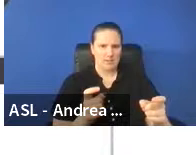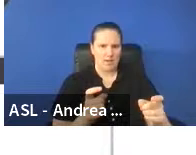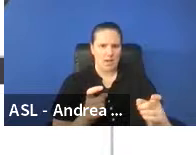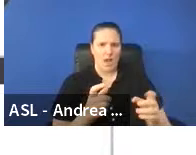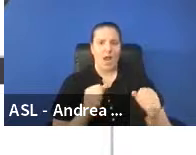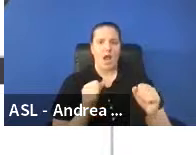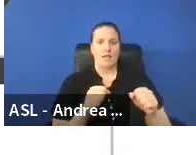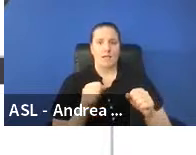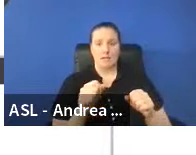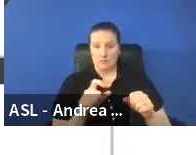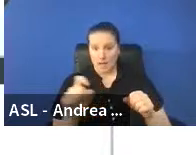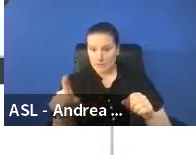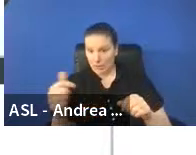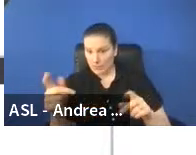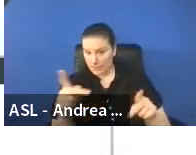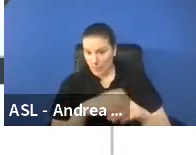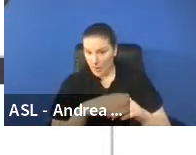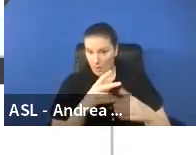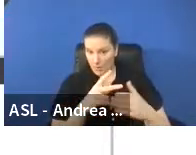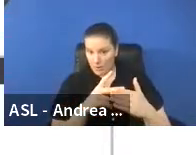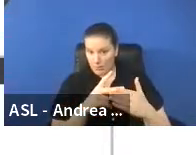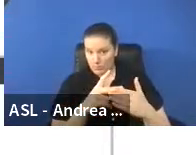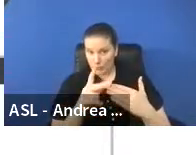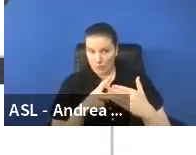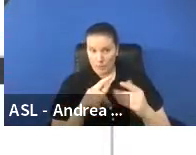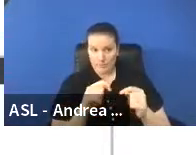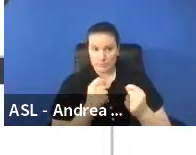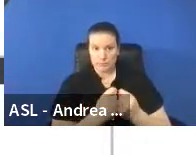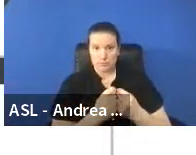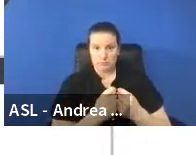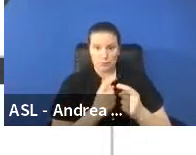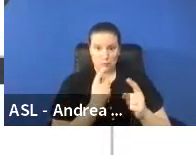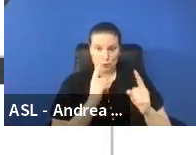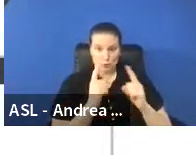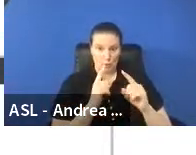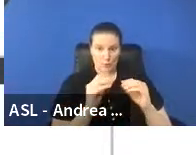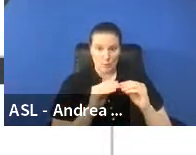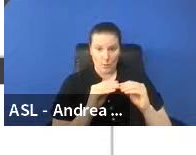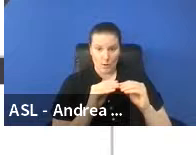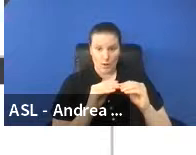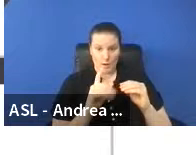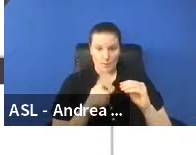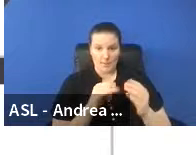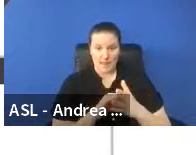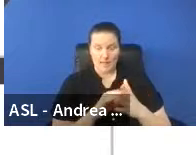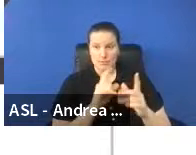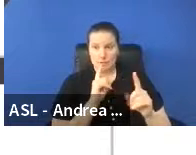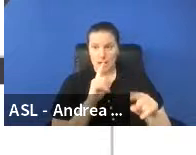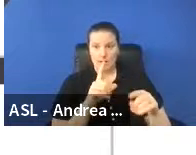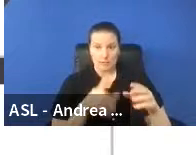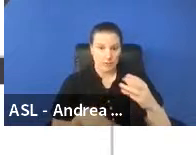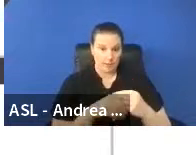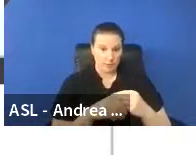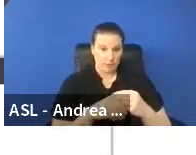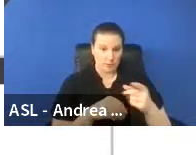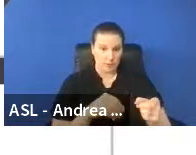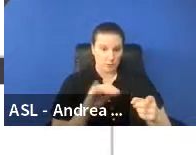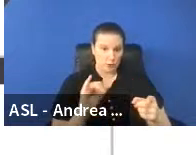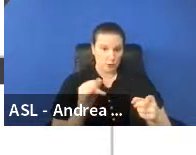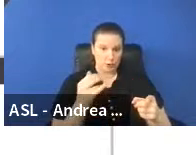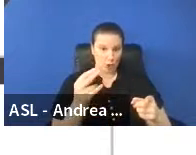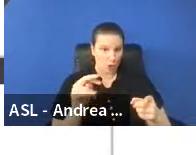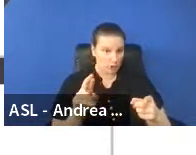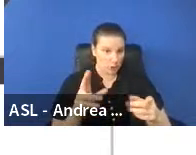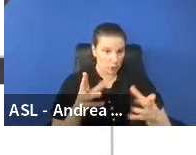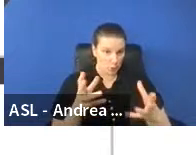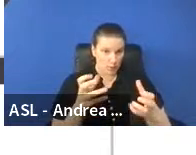could defer to others on our program team to talk a little bit more, maybe add on to my answer. And I don't know if Administrator Johnson, if you have some thoughts